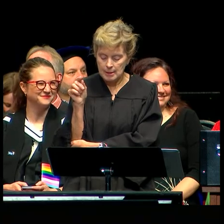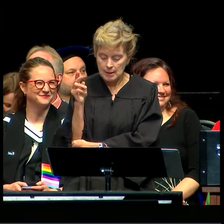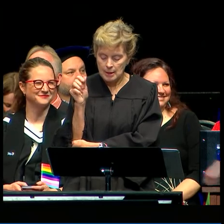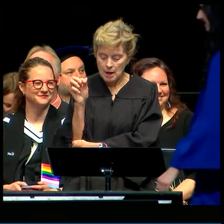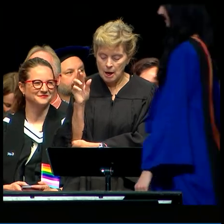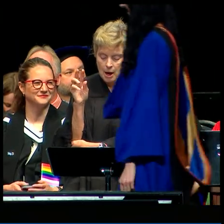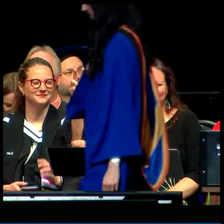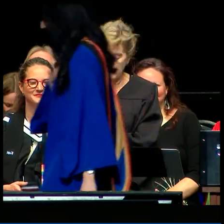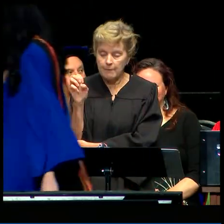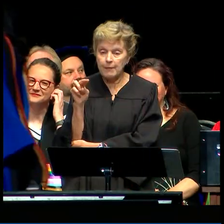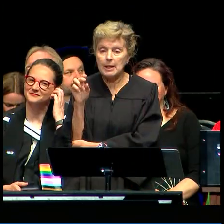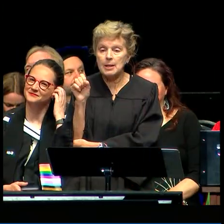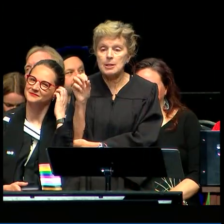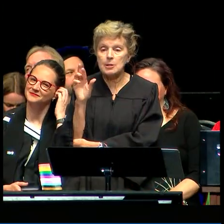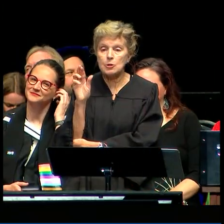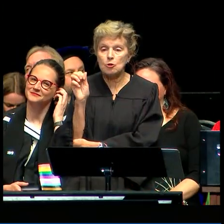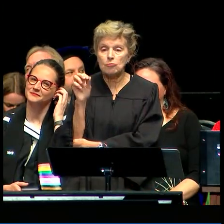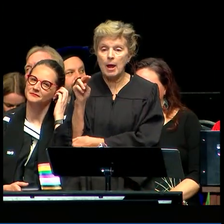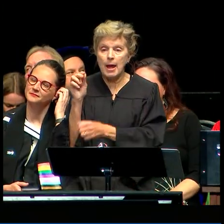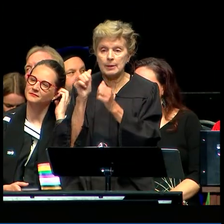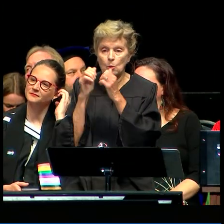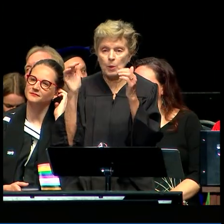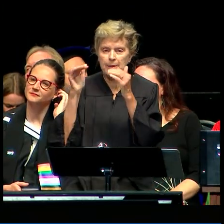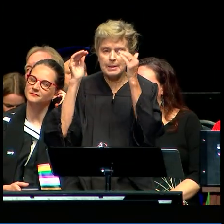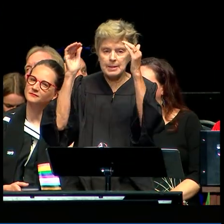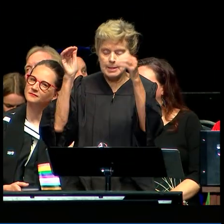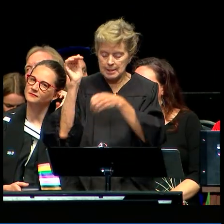Harveen Saran, with distinction.